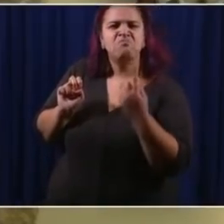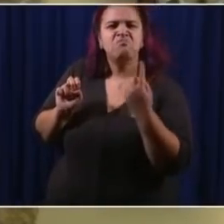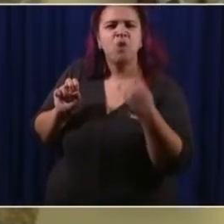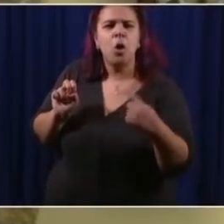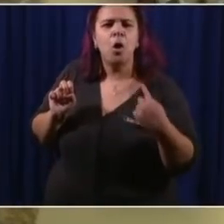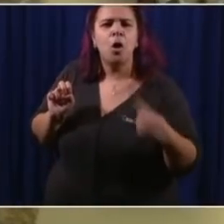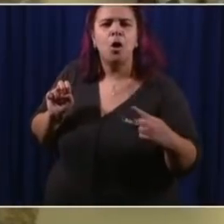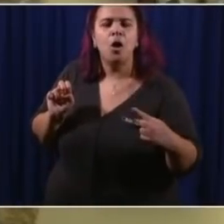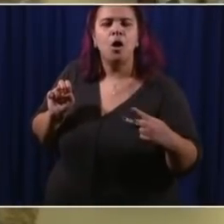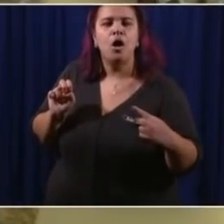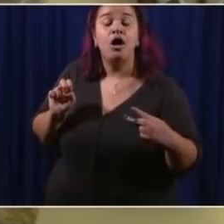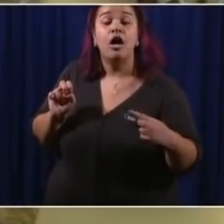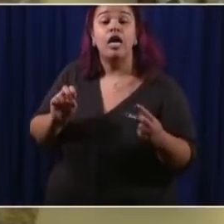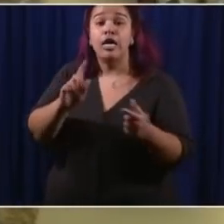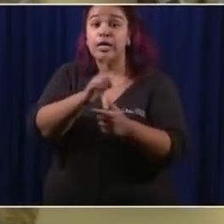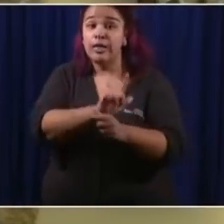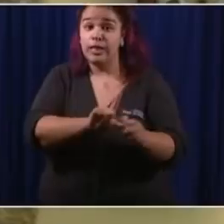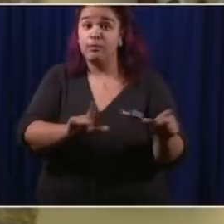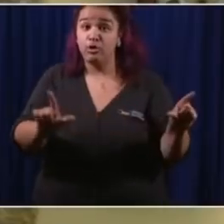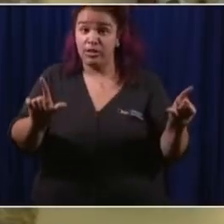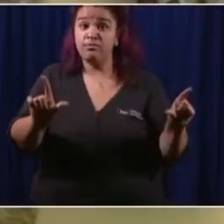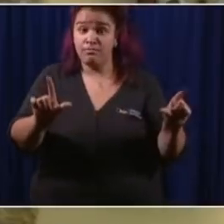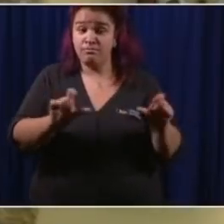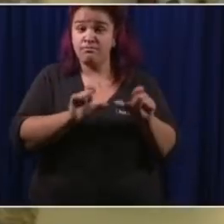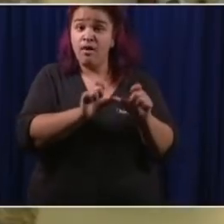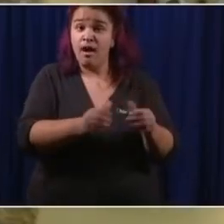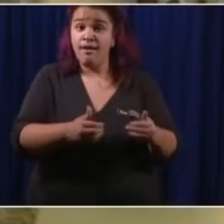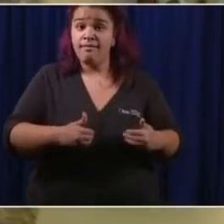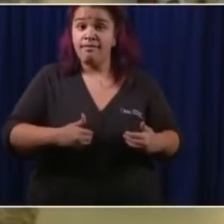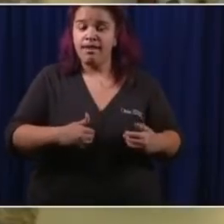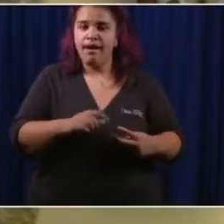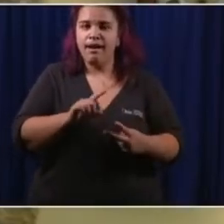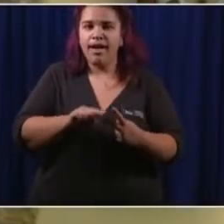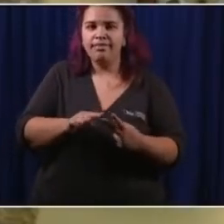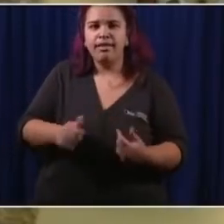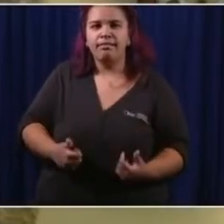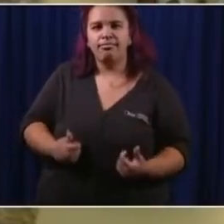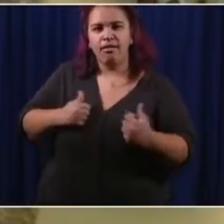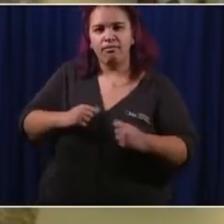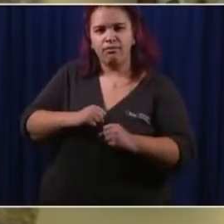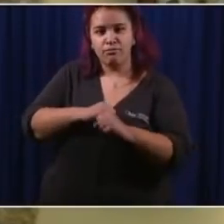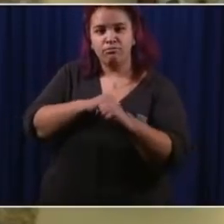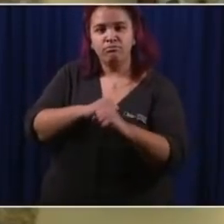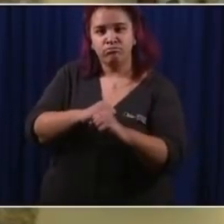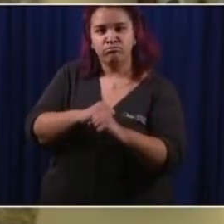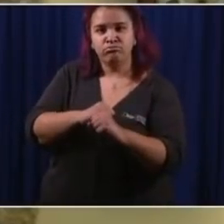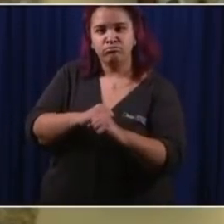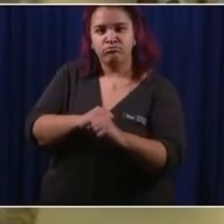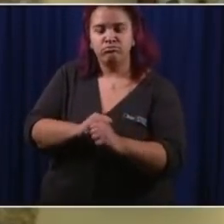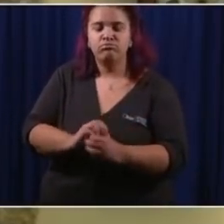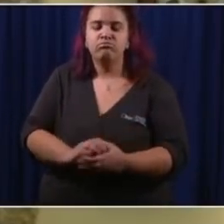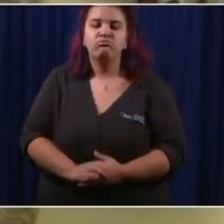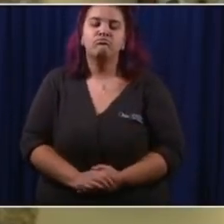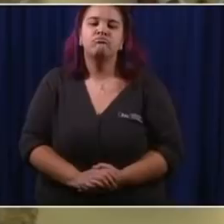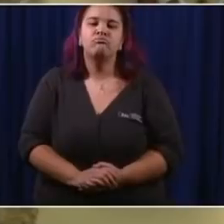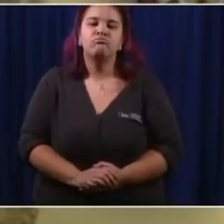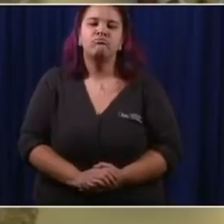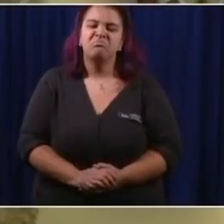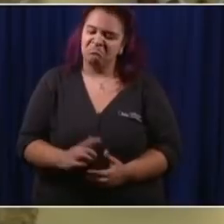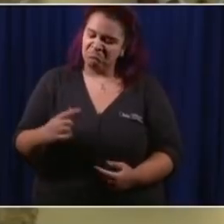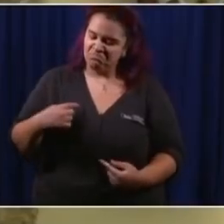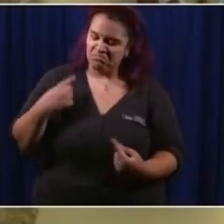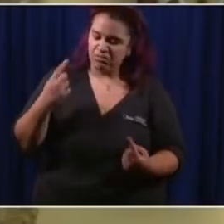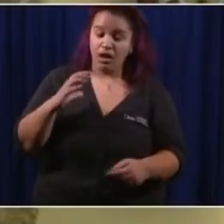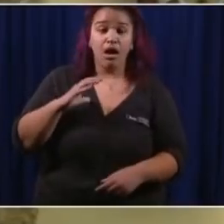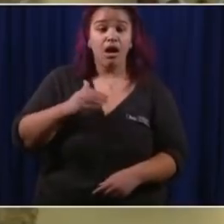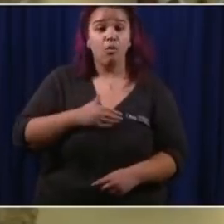to preserve liberty. And the things that we've done and the things that we've talked